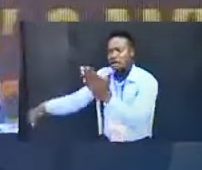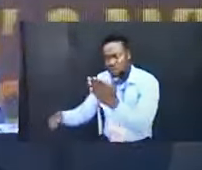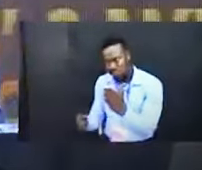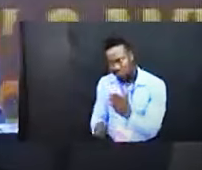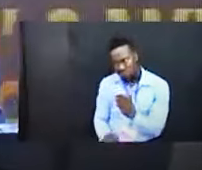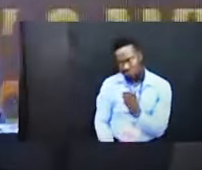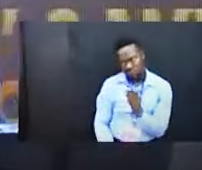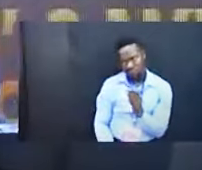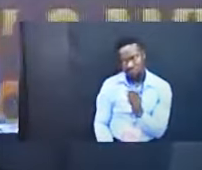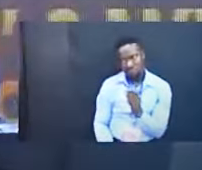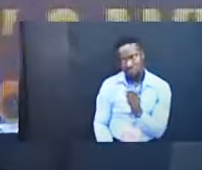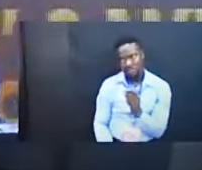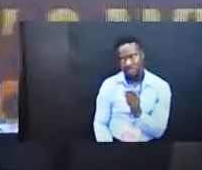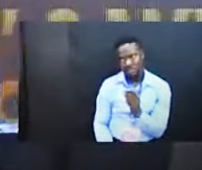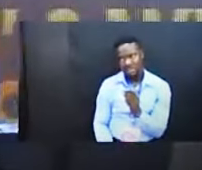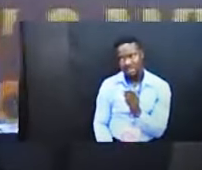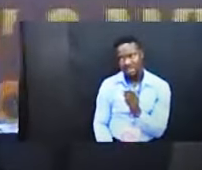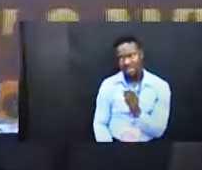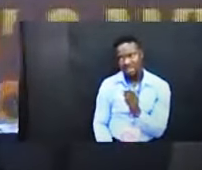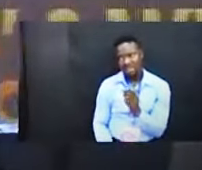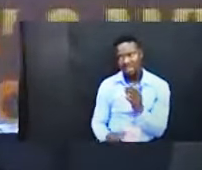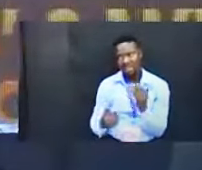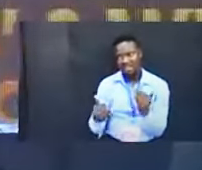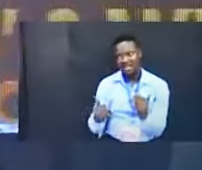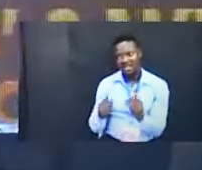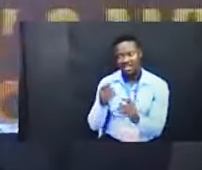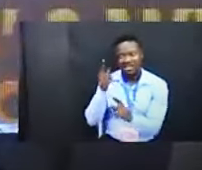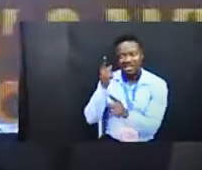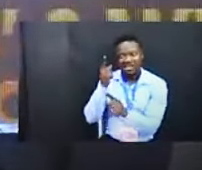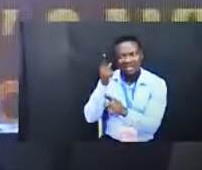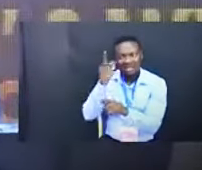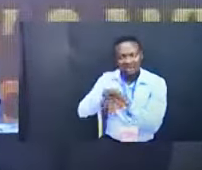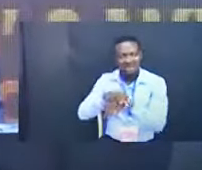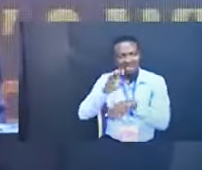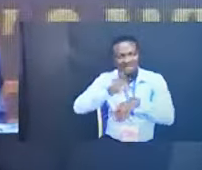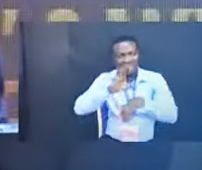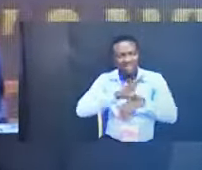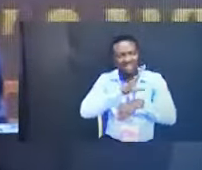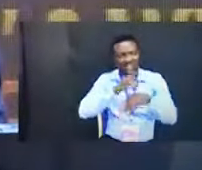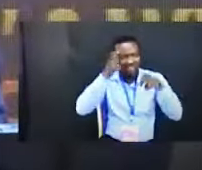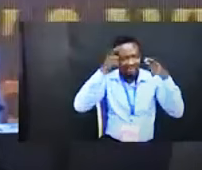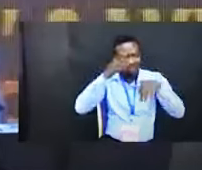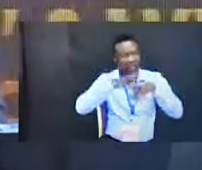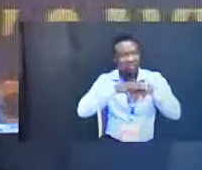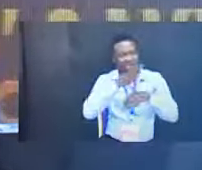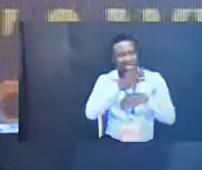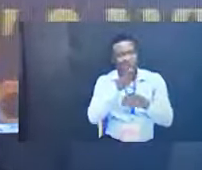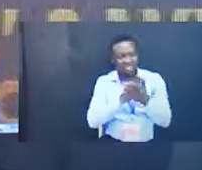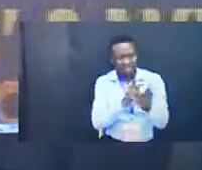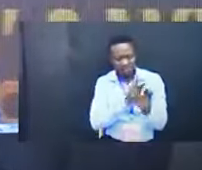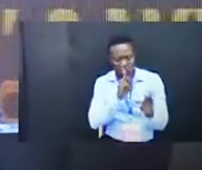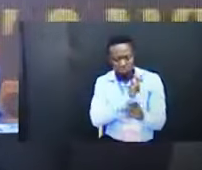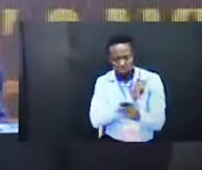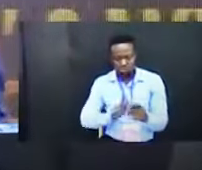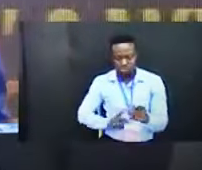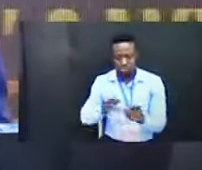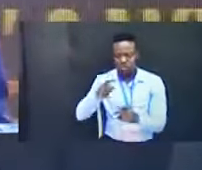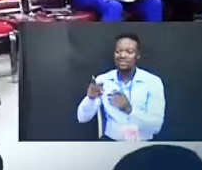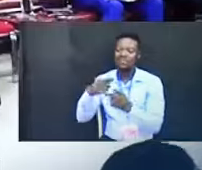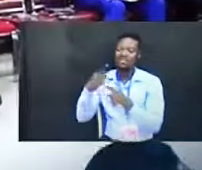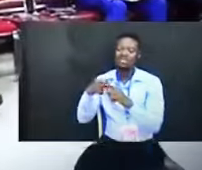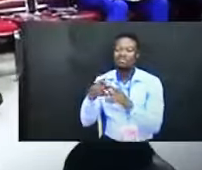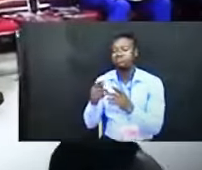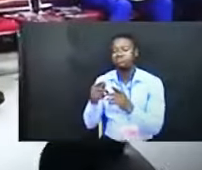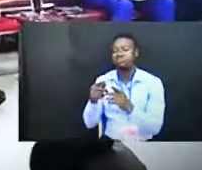Under siege from the church and the crown, that is the king, certain groups of the Puritans migrated to